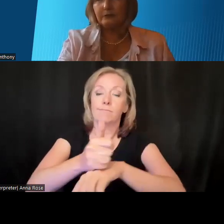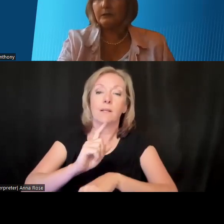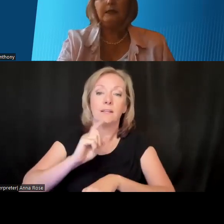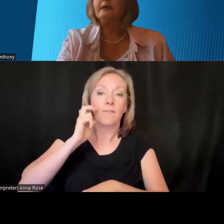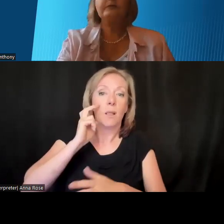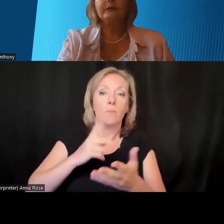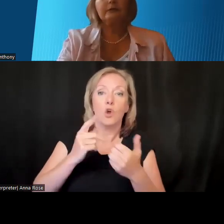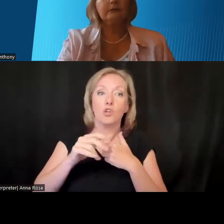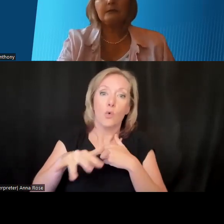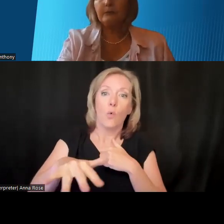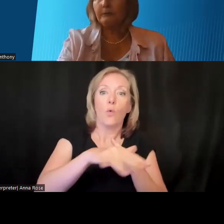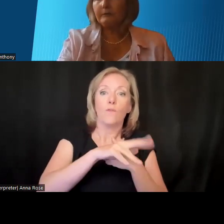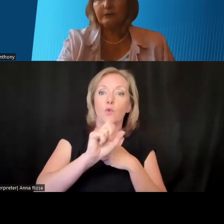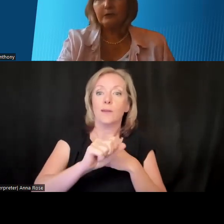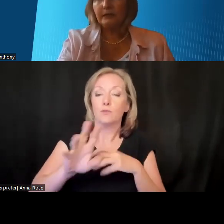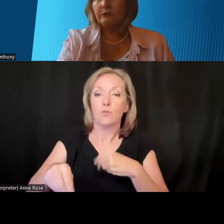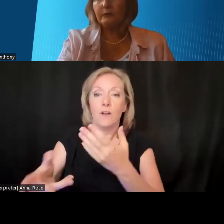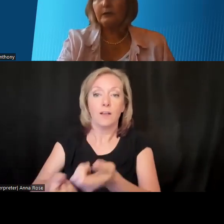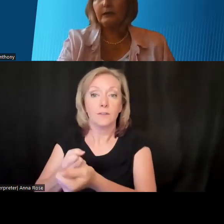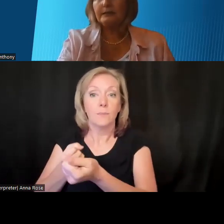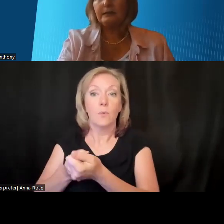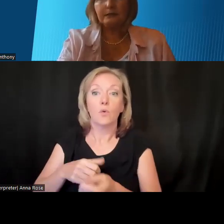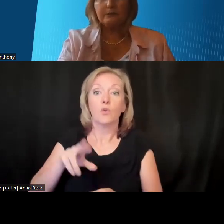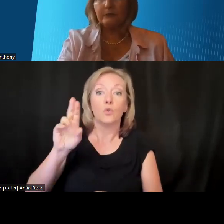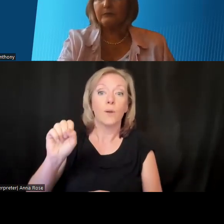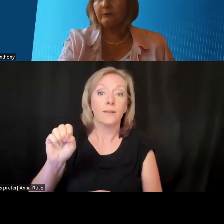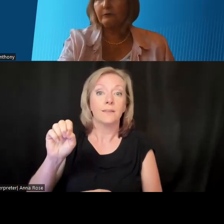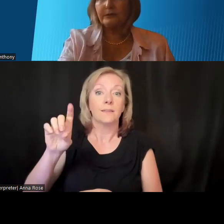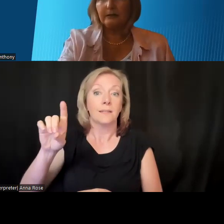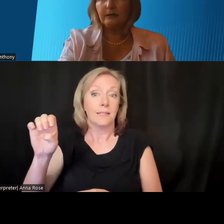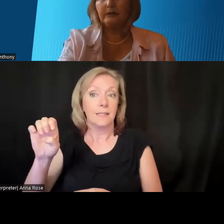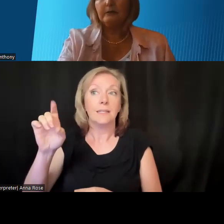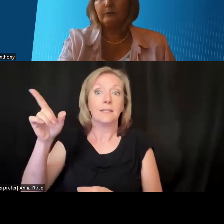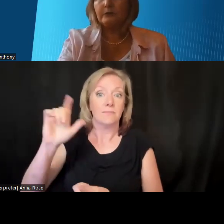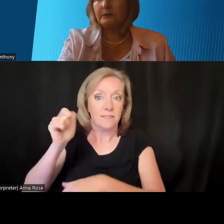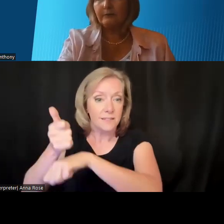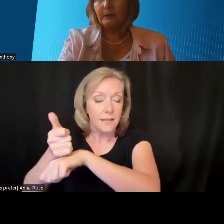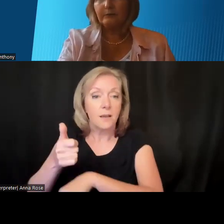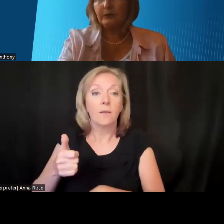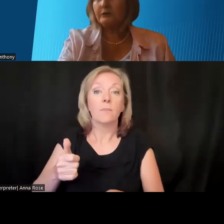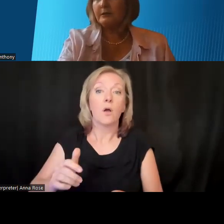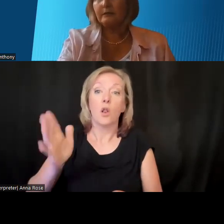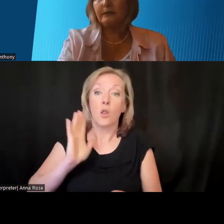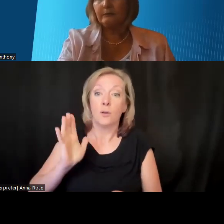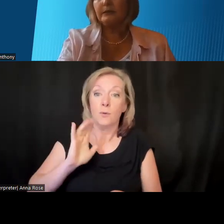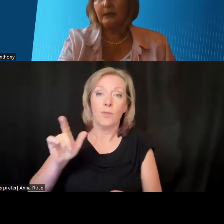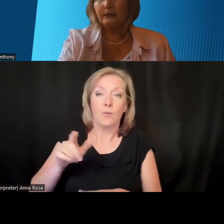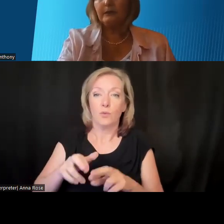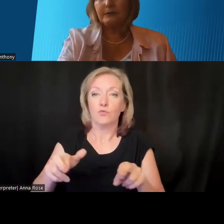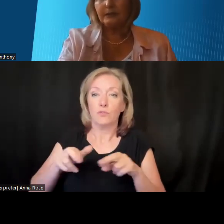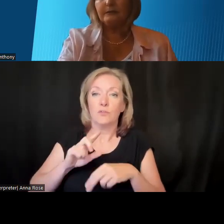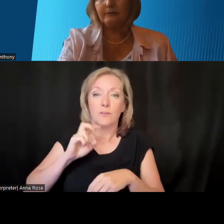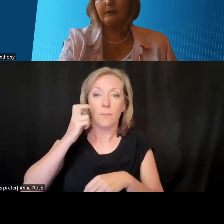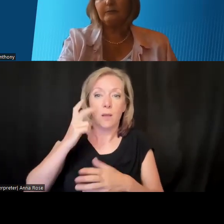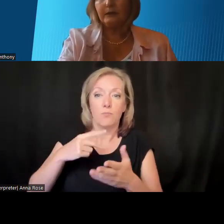as a country. The U.S. Department of Education organized. This is when we first had our regional deafblind projects that later became